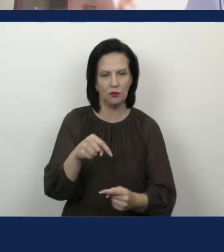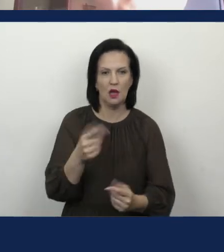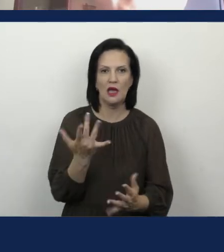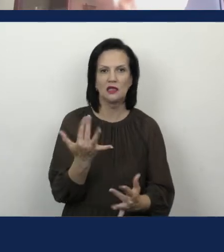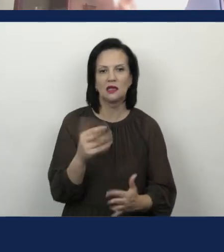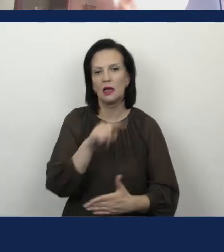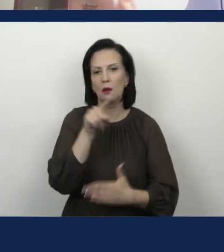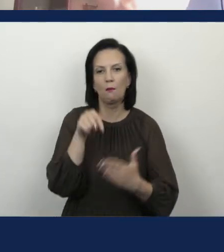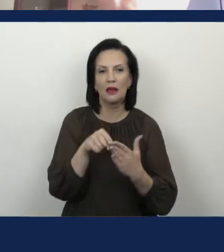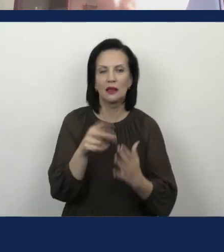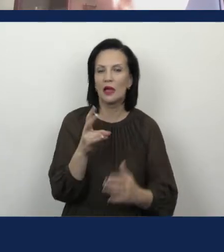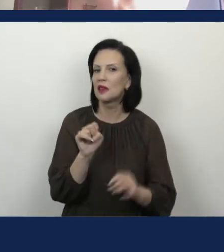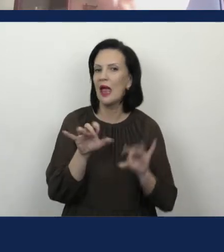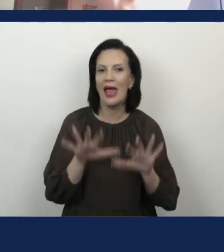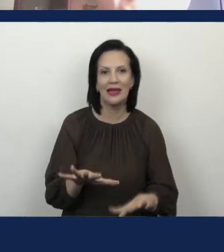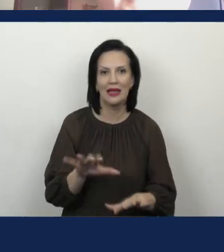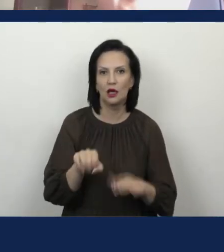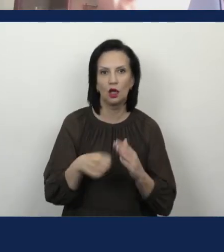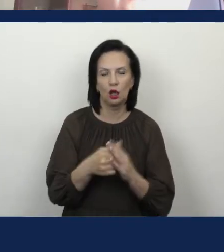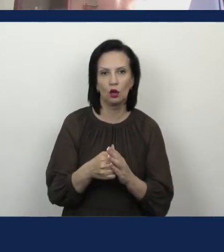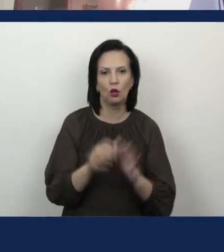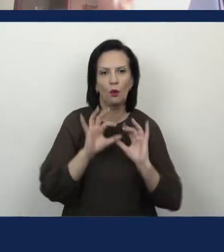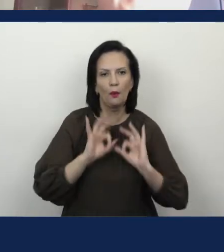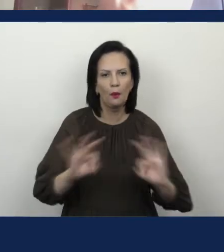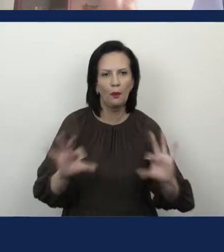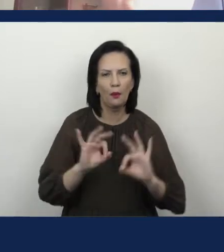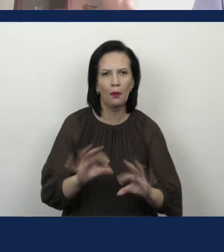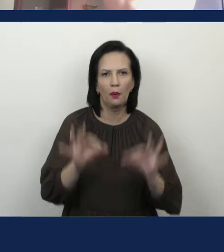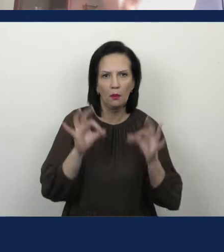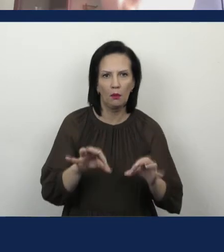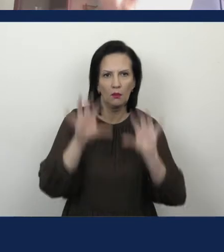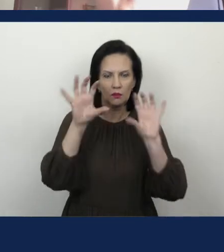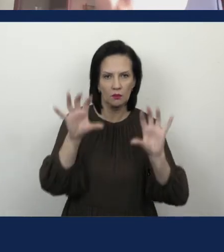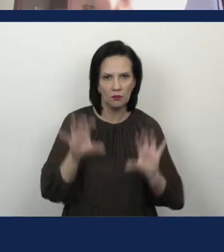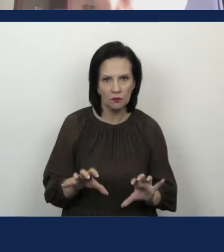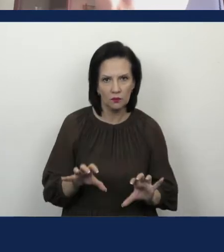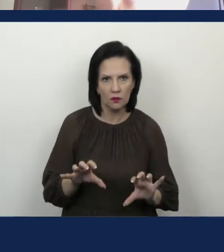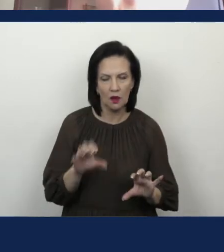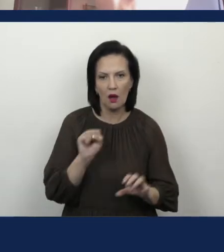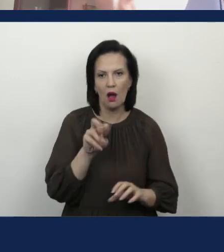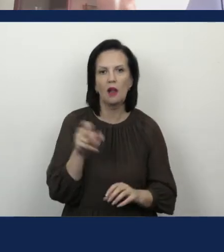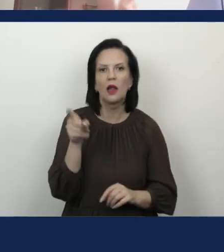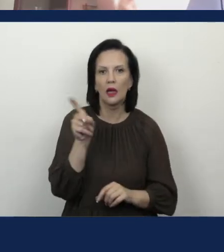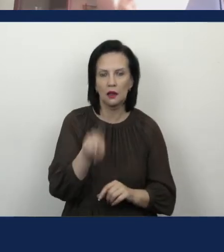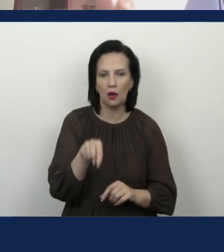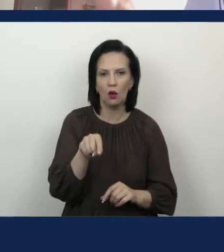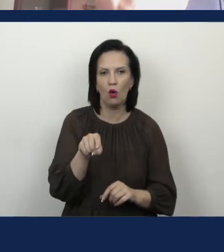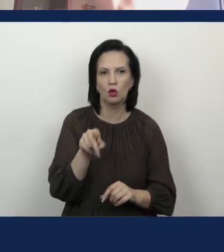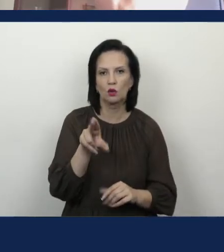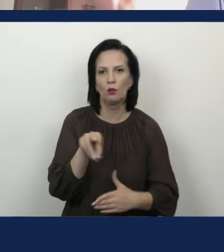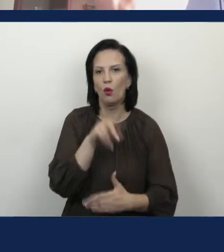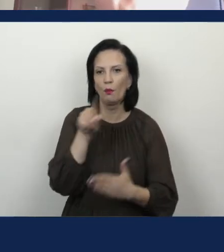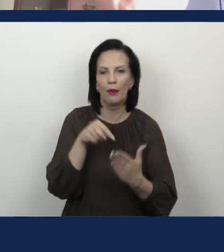the interpretation of the national laws and constitutional provisions, but also